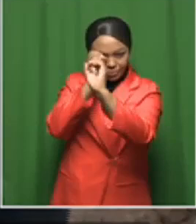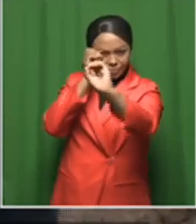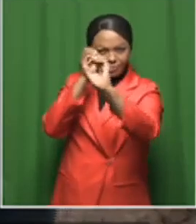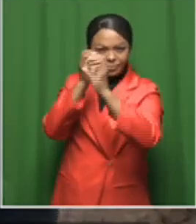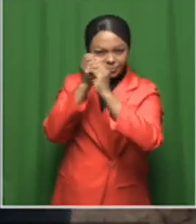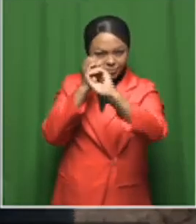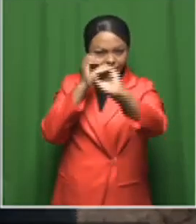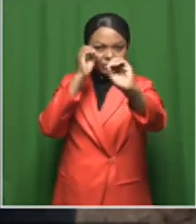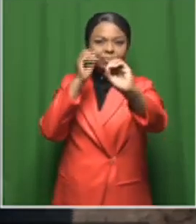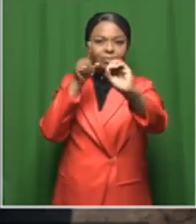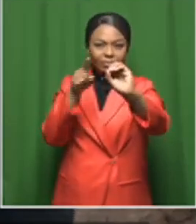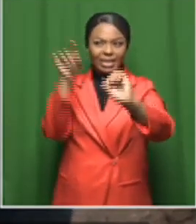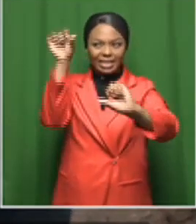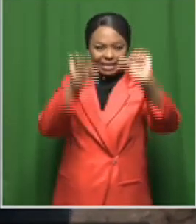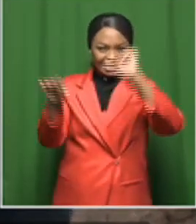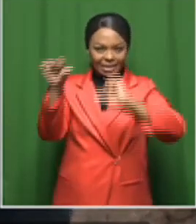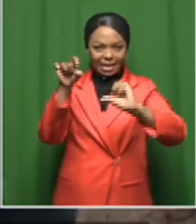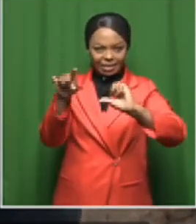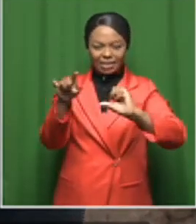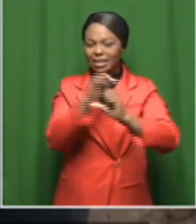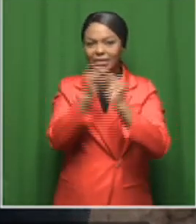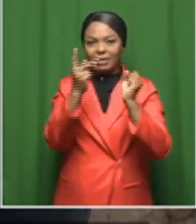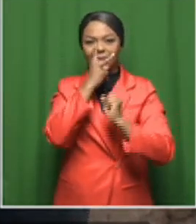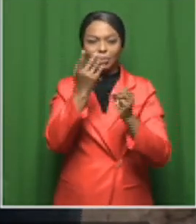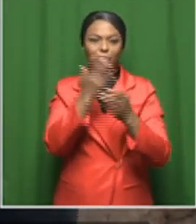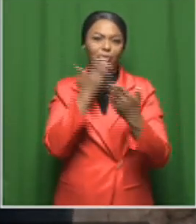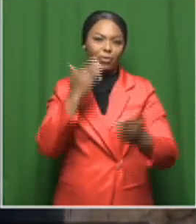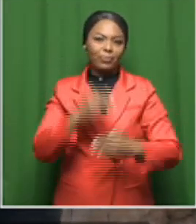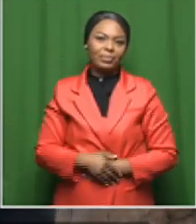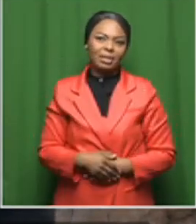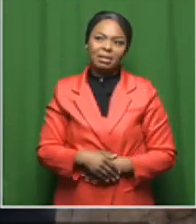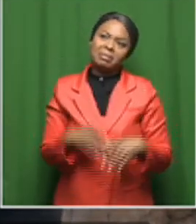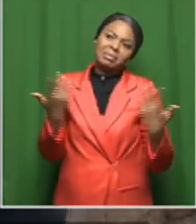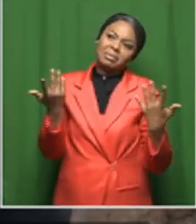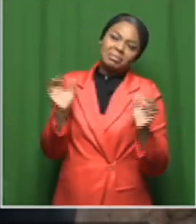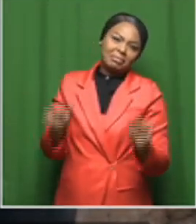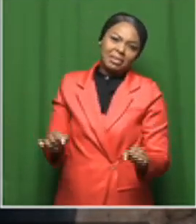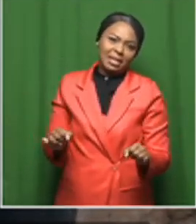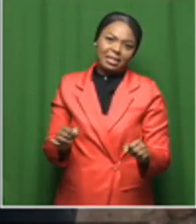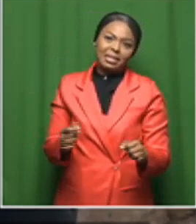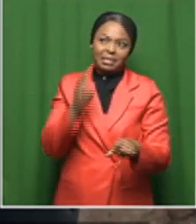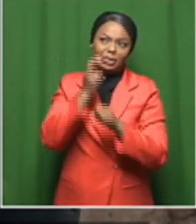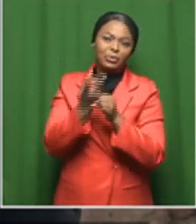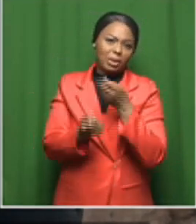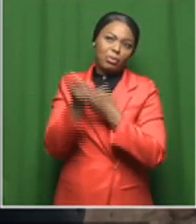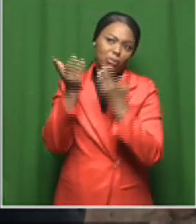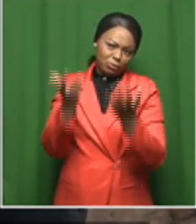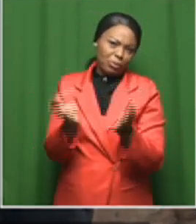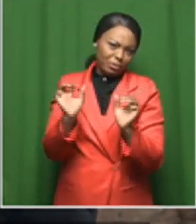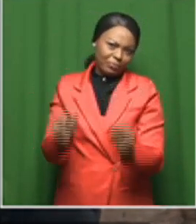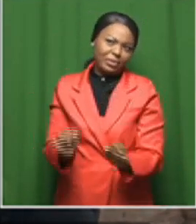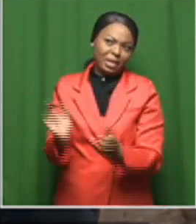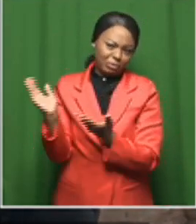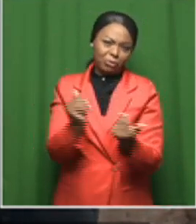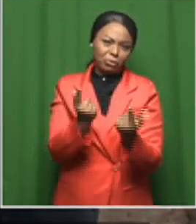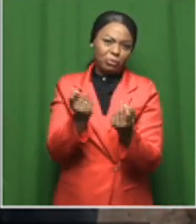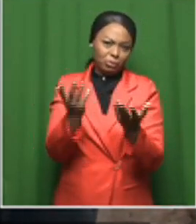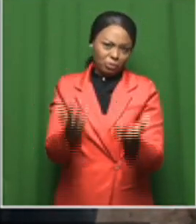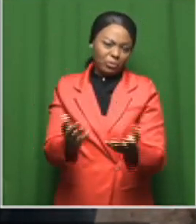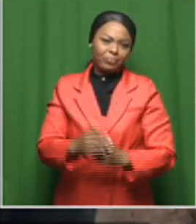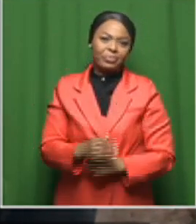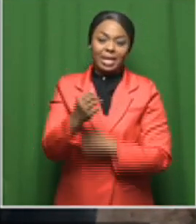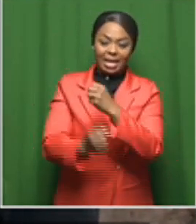Yeah. Meerkat has completely surpassed what we expected it to do. Every year we just have this